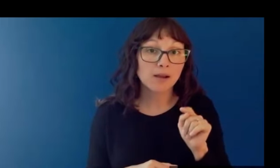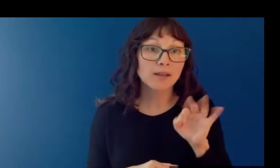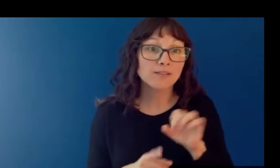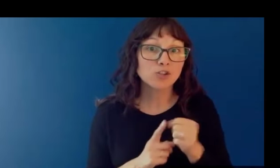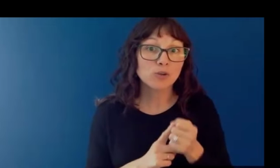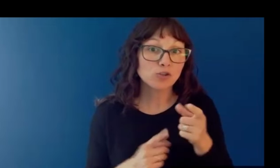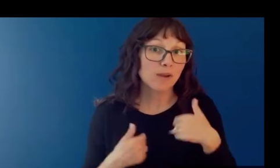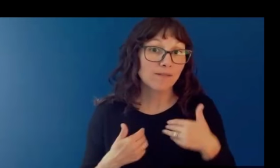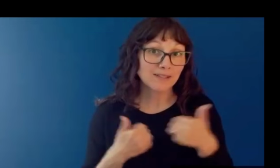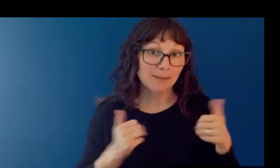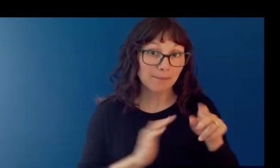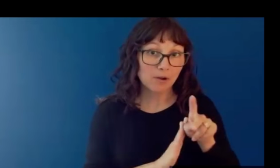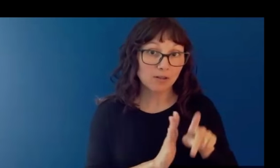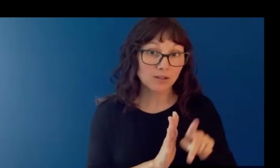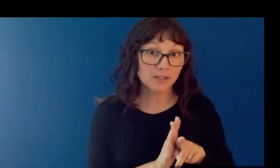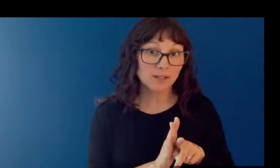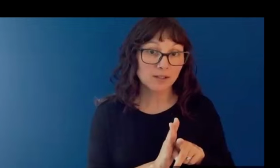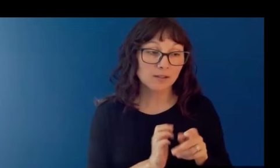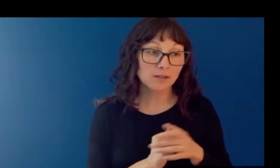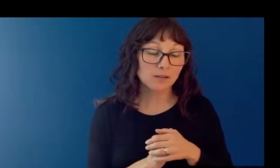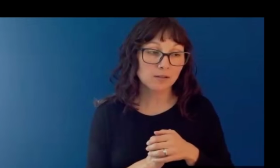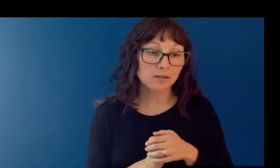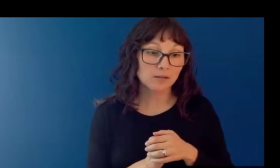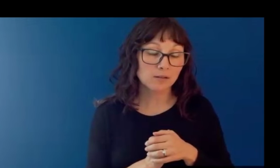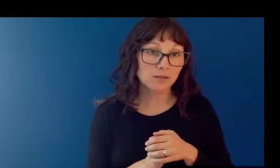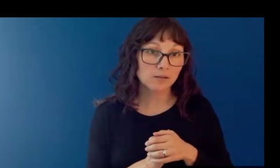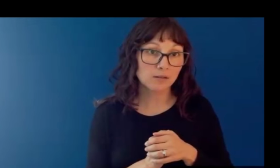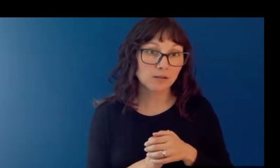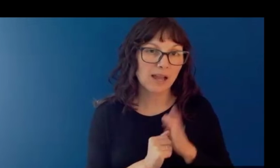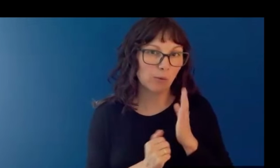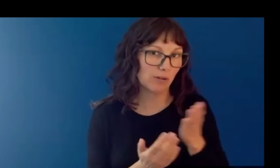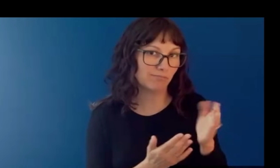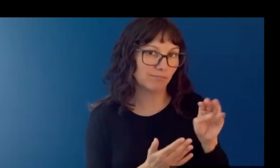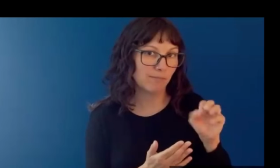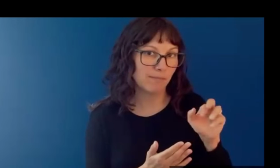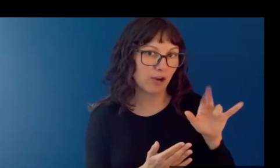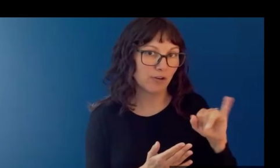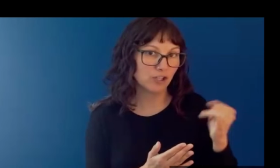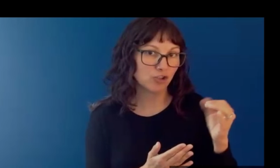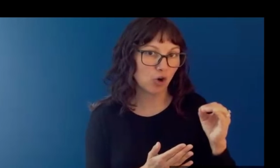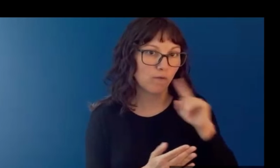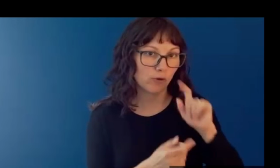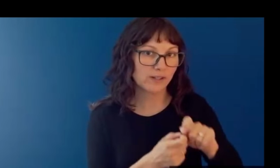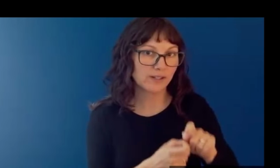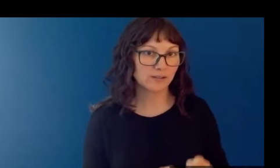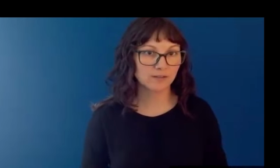separate policy, I'm going to defer to Mary Jo for those details.